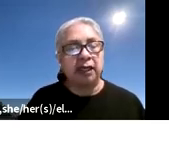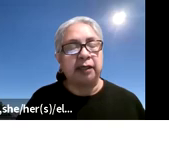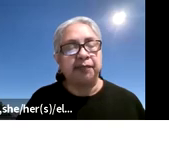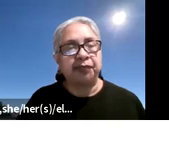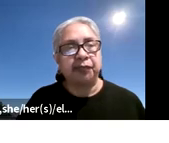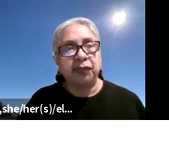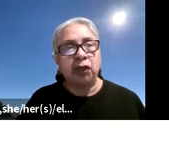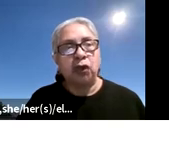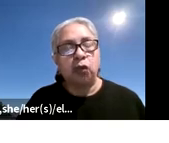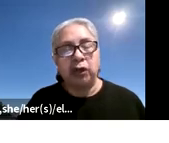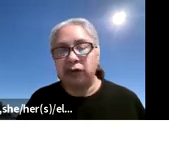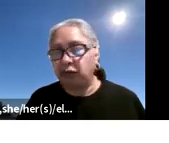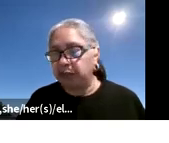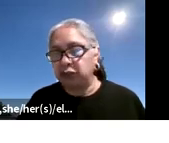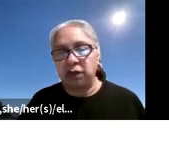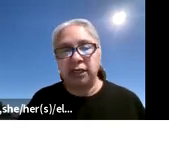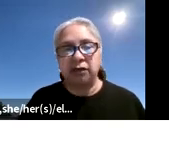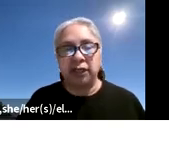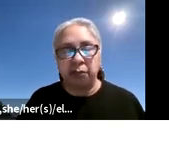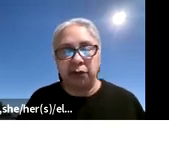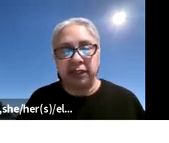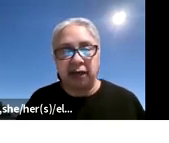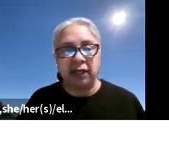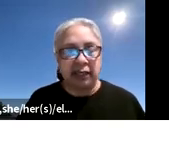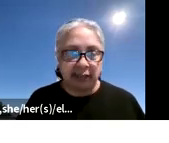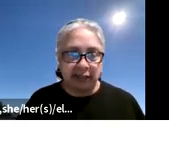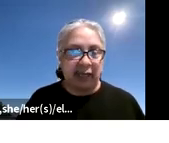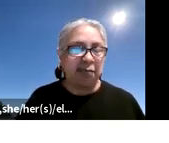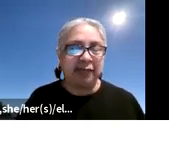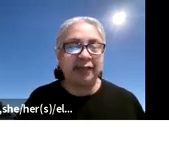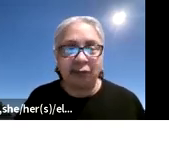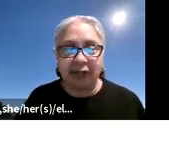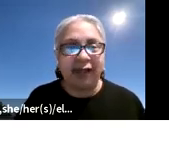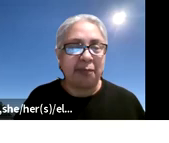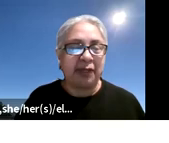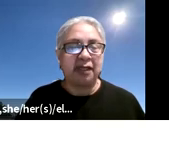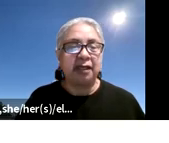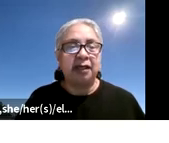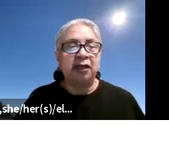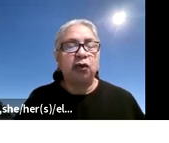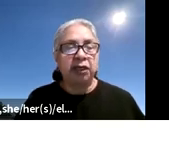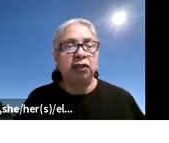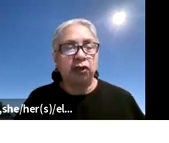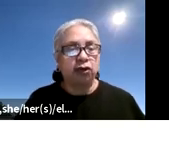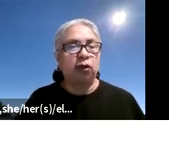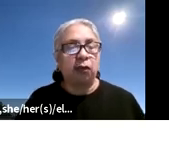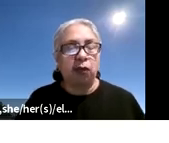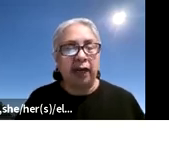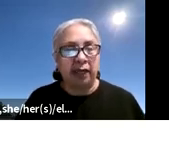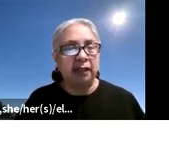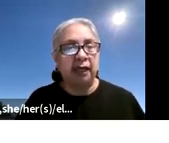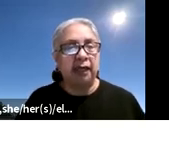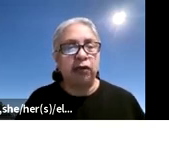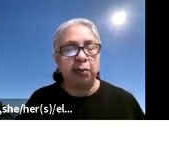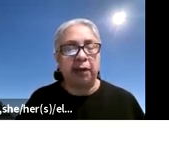that when we're frustrated or get burnt out, and it does happen, it will happen, we can go to our